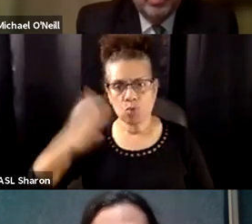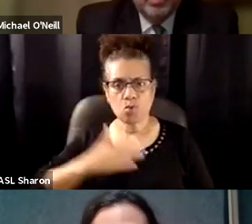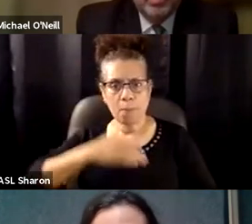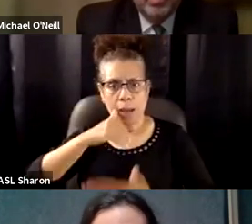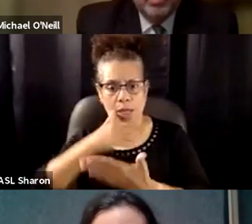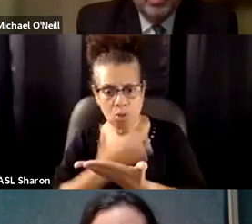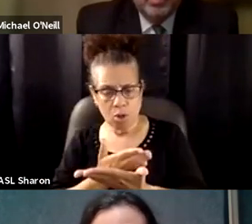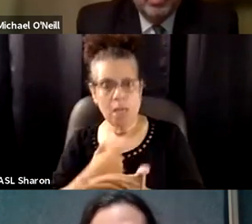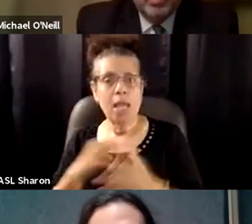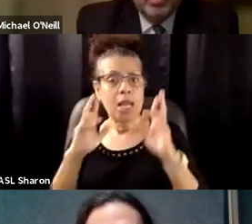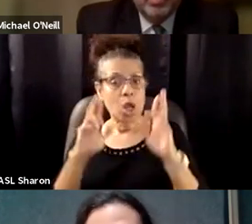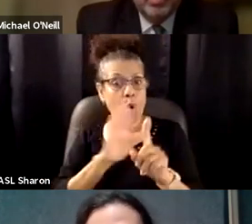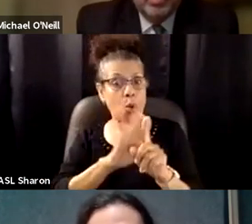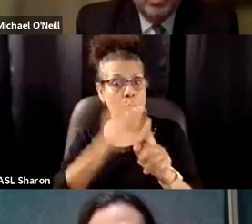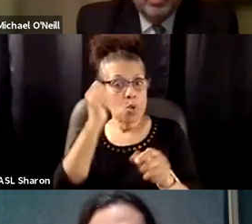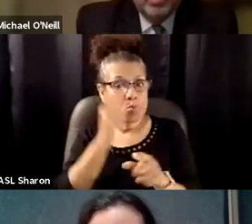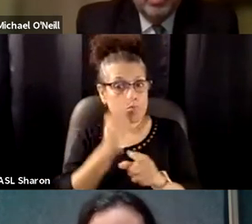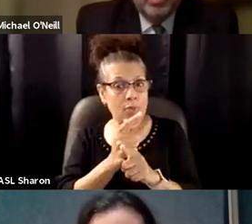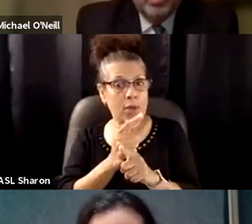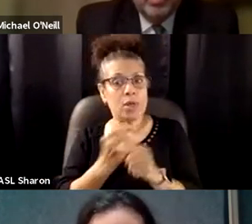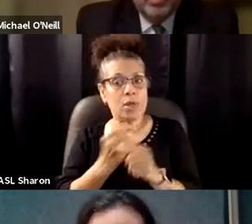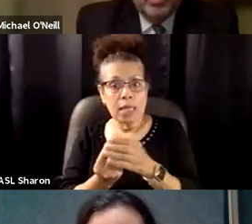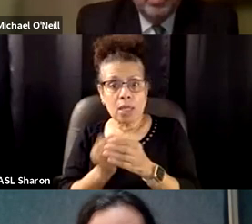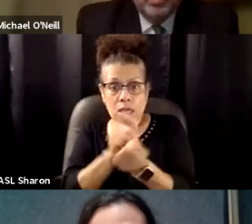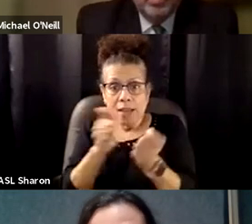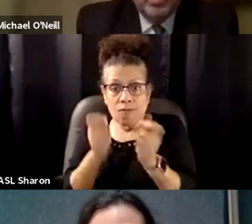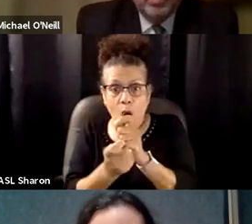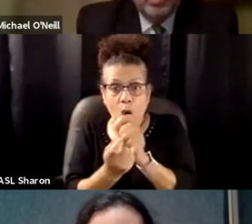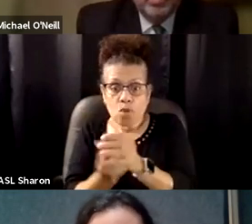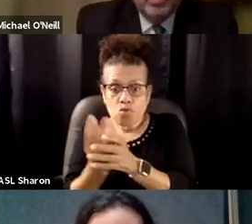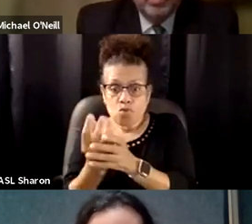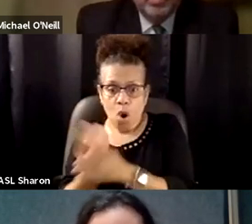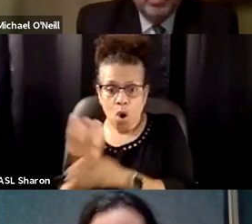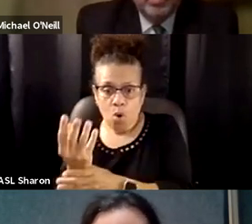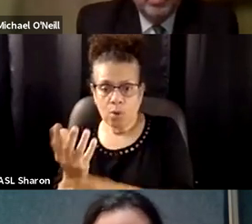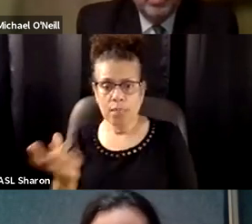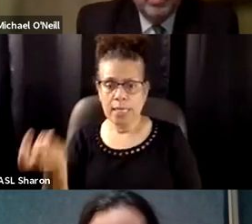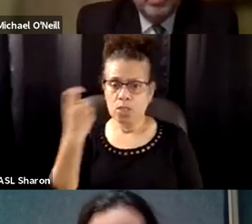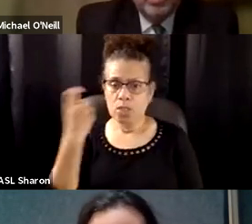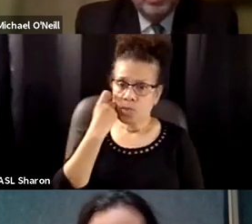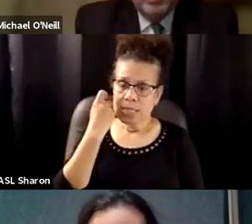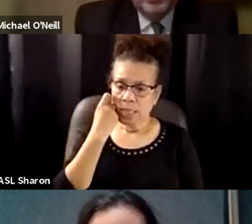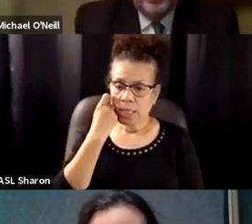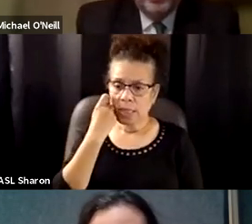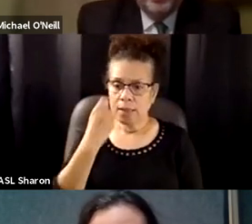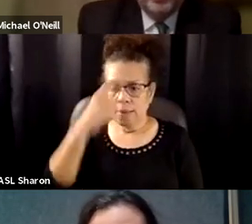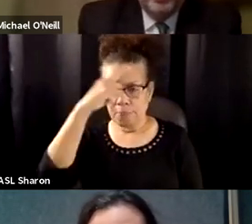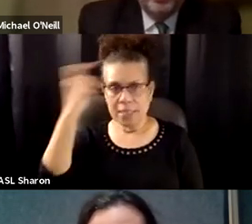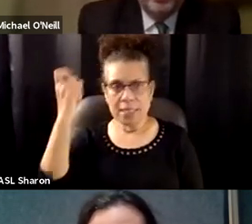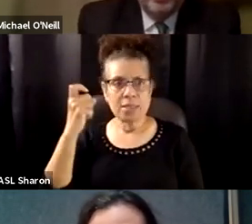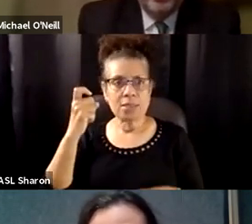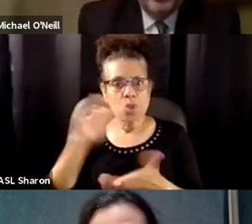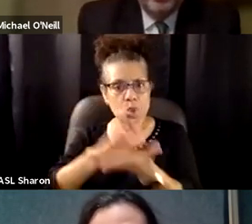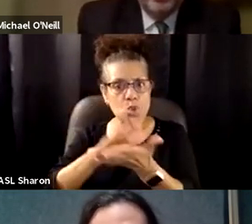hopefully her brother to evolve and grow due to the recent events and the potential evolution of the